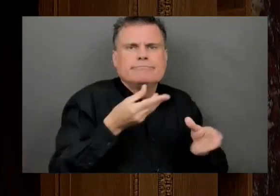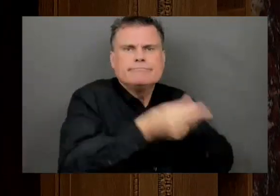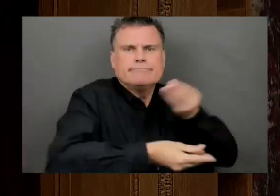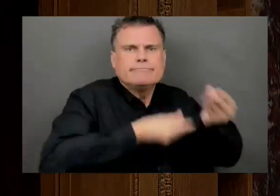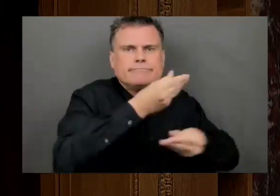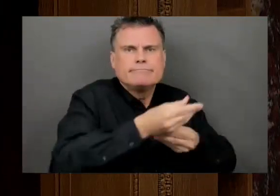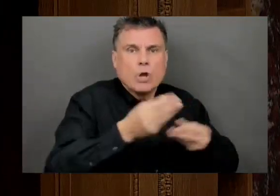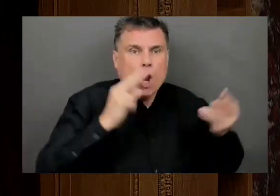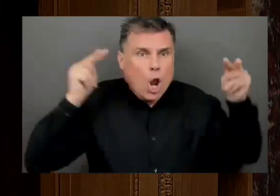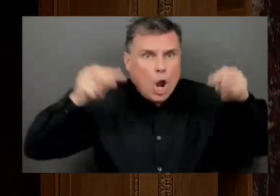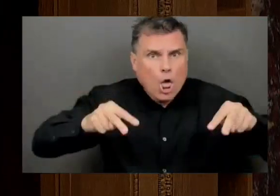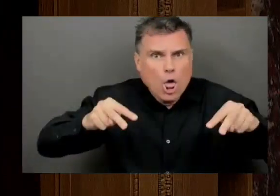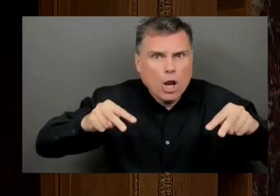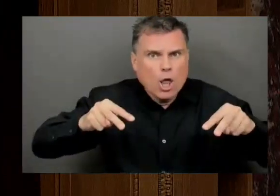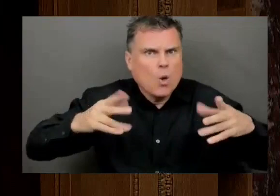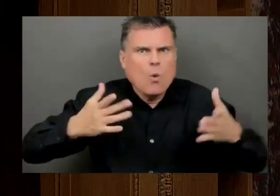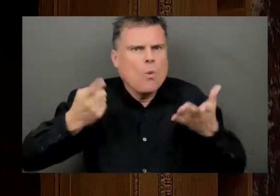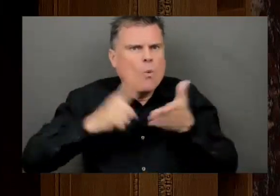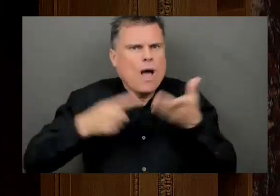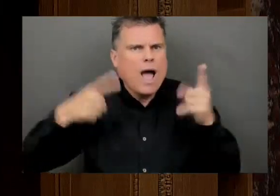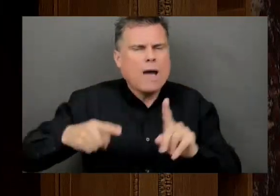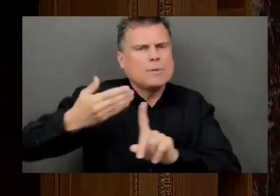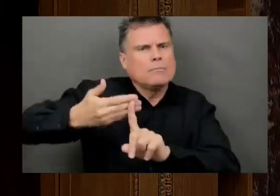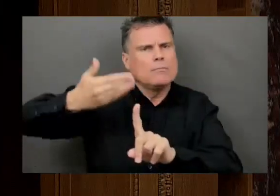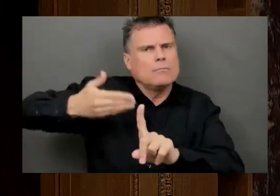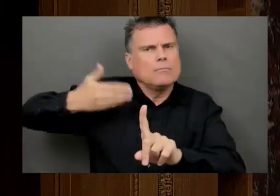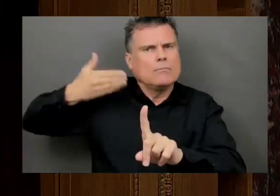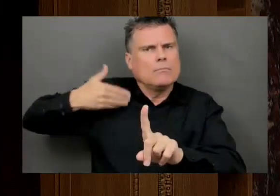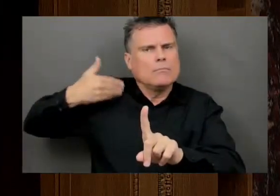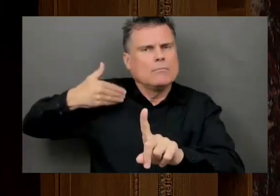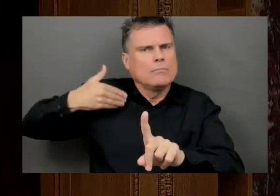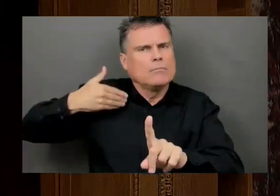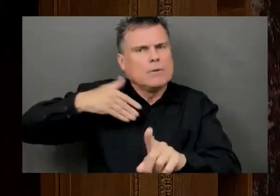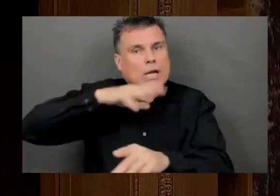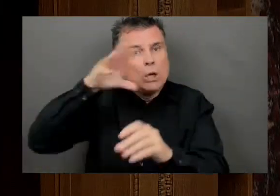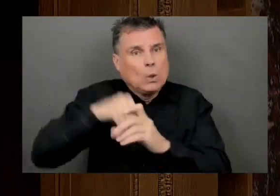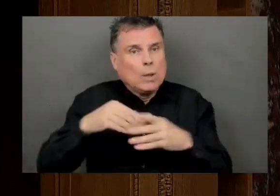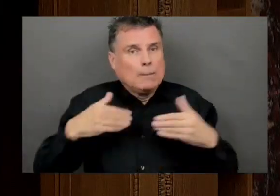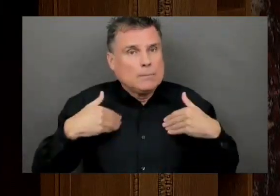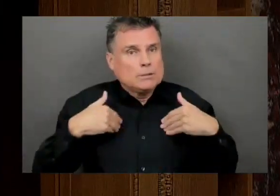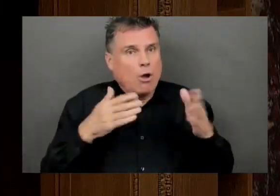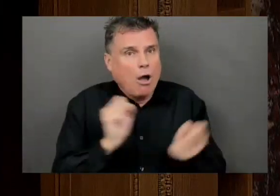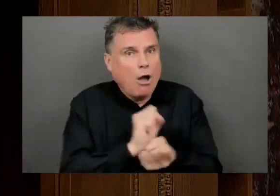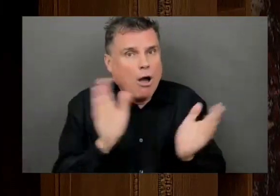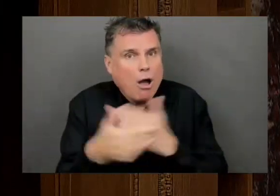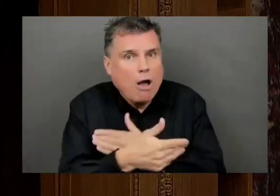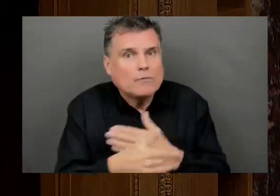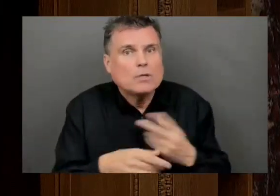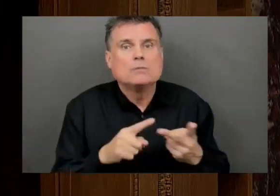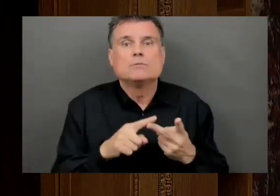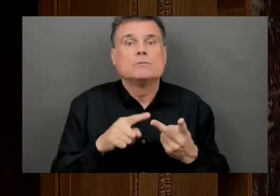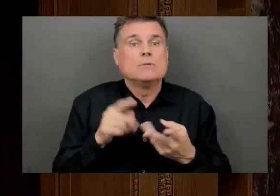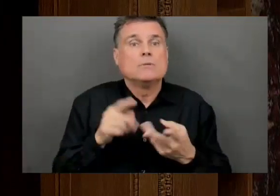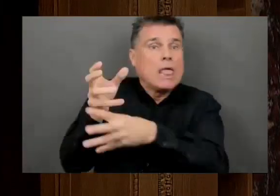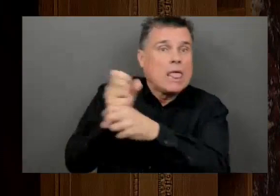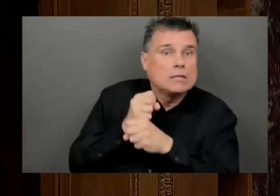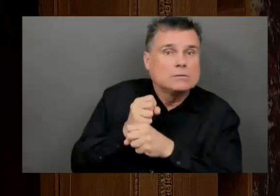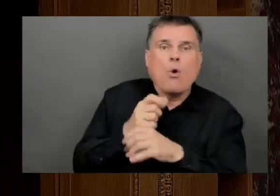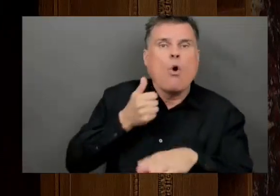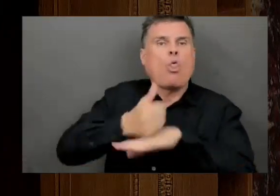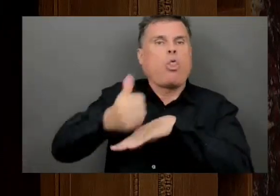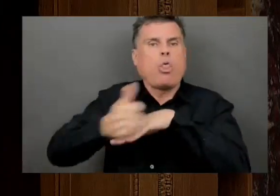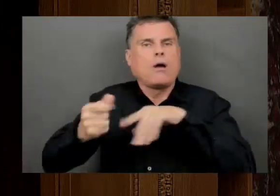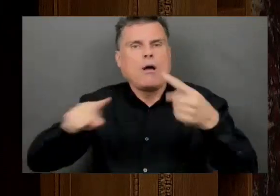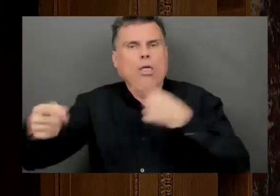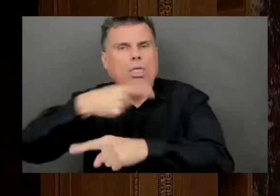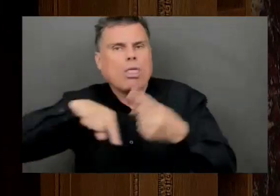involvement of the Minister's office, the information that's been received, the allegations of breach of the public trust, will she confirm for the House that